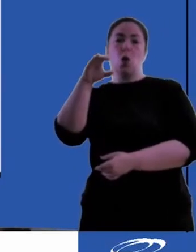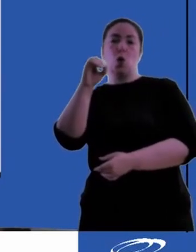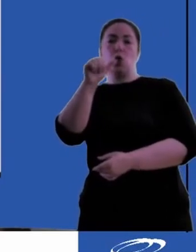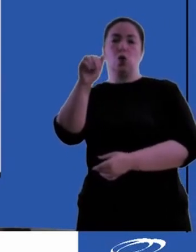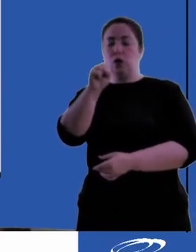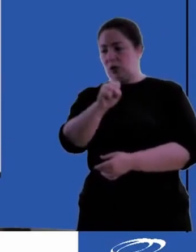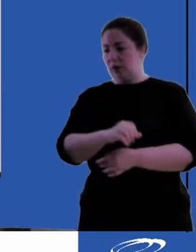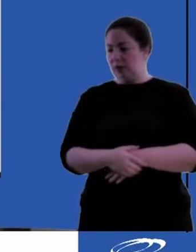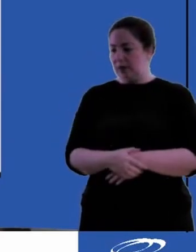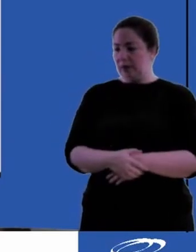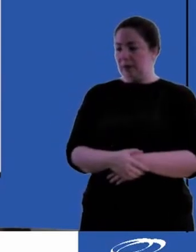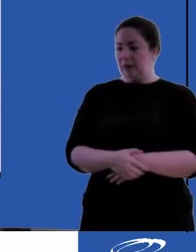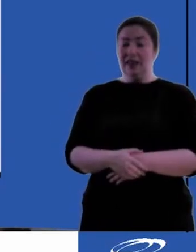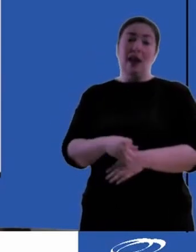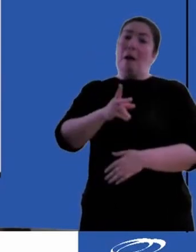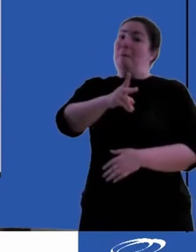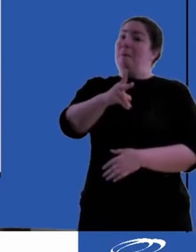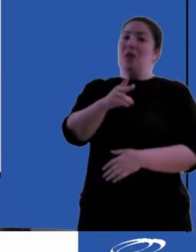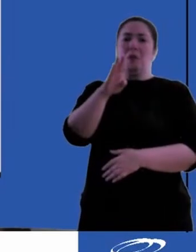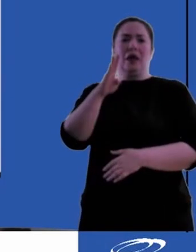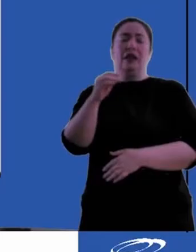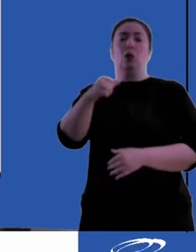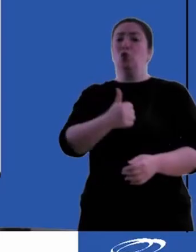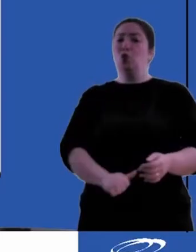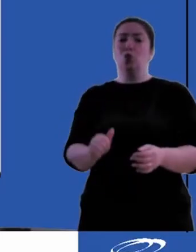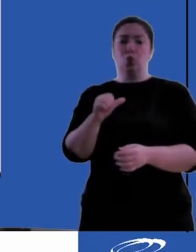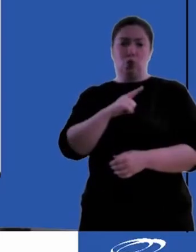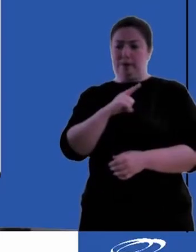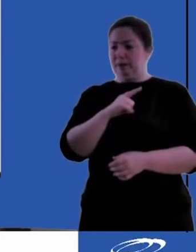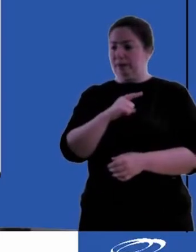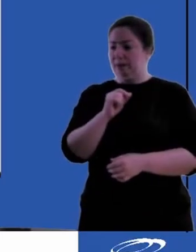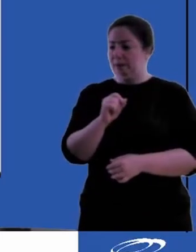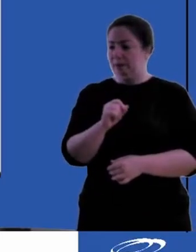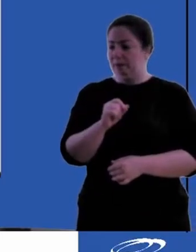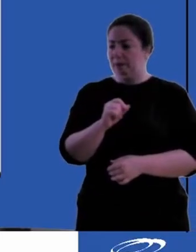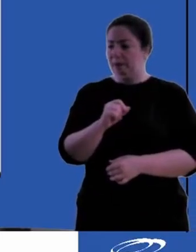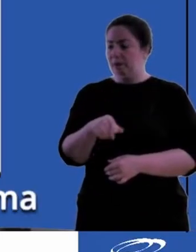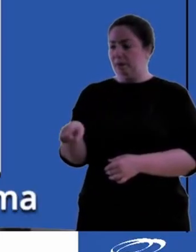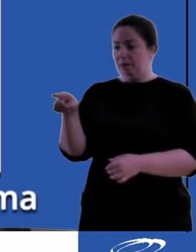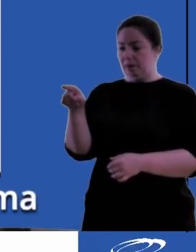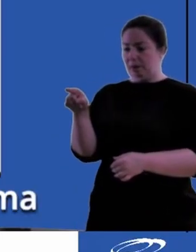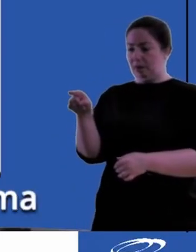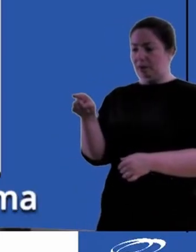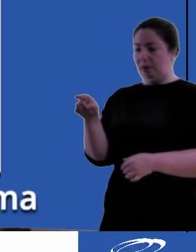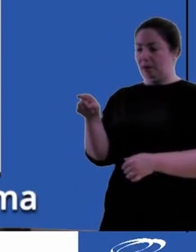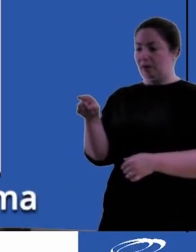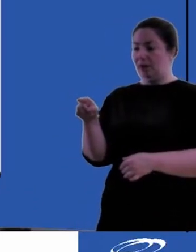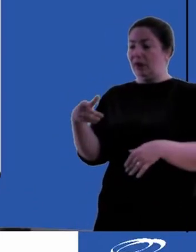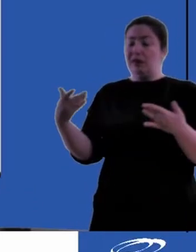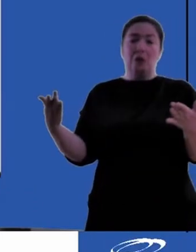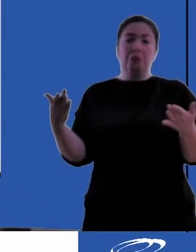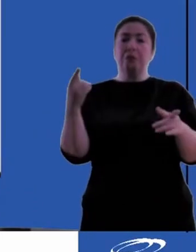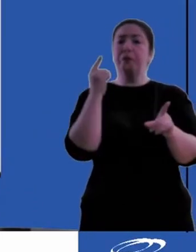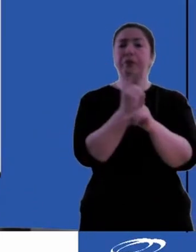result. And that's a false negative result really for the patient, although technically the panel is not detecting it. So it's just really a